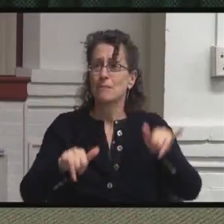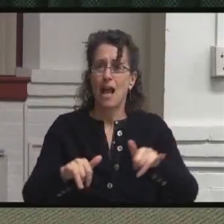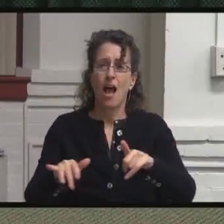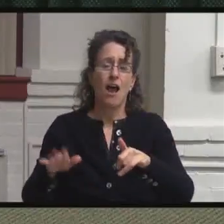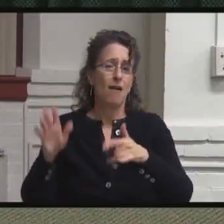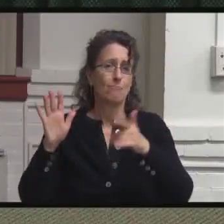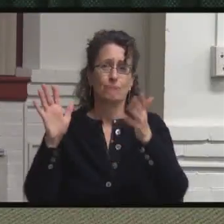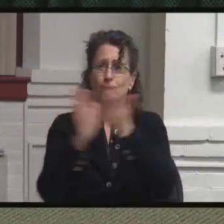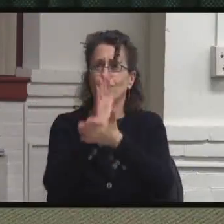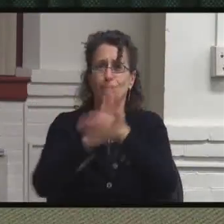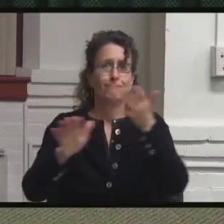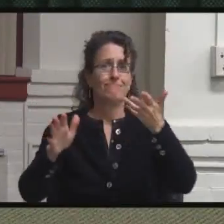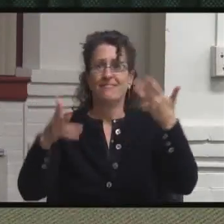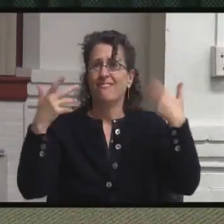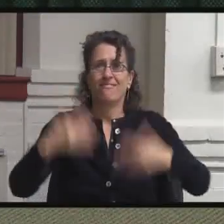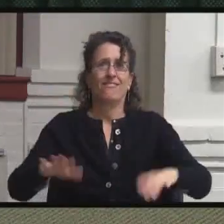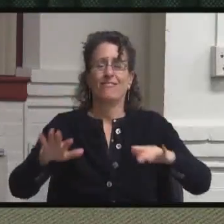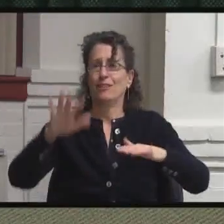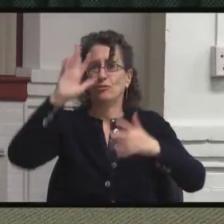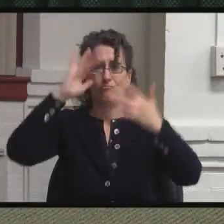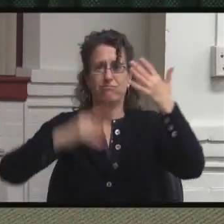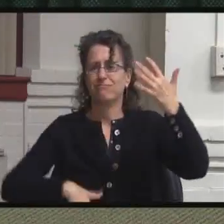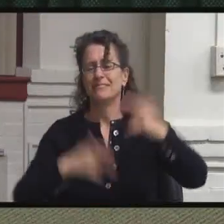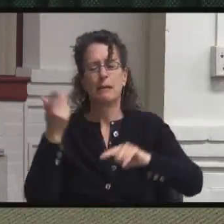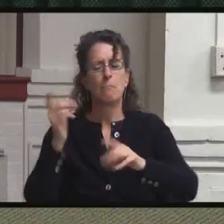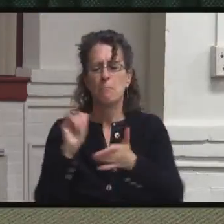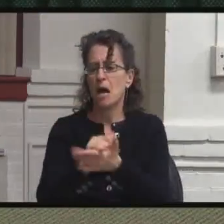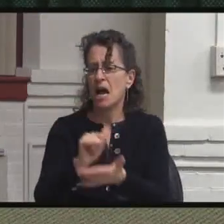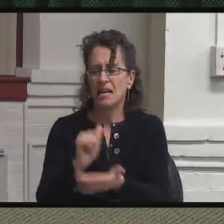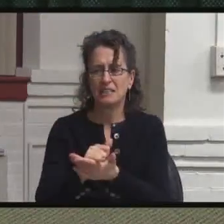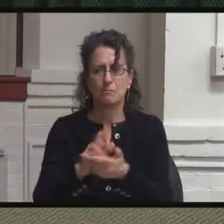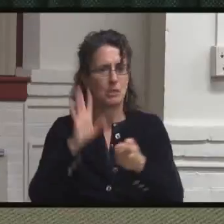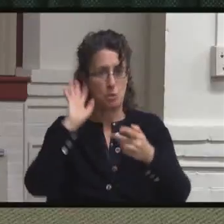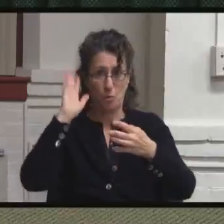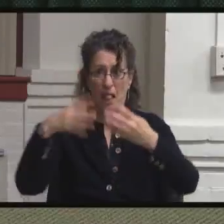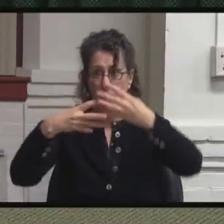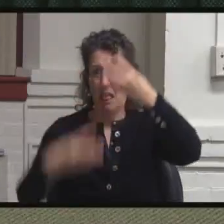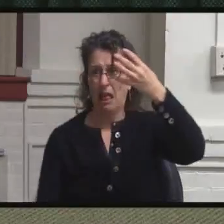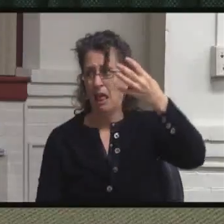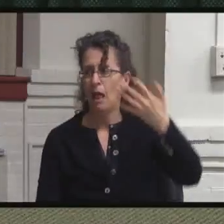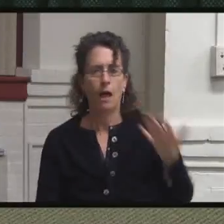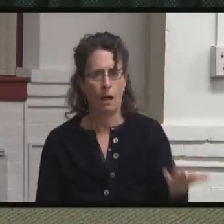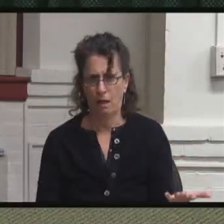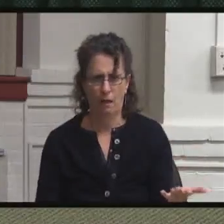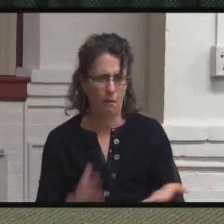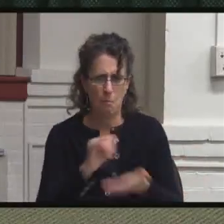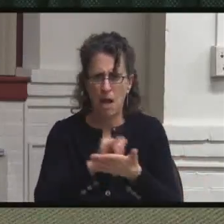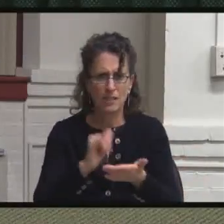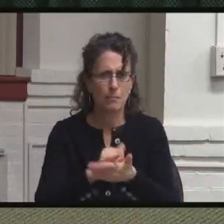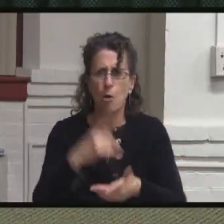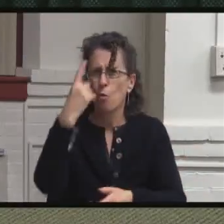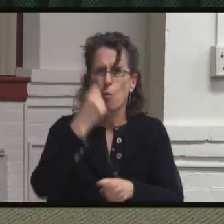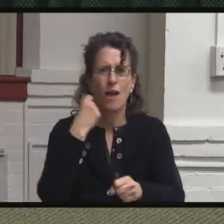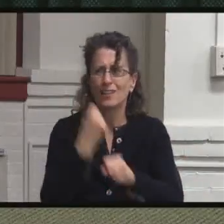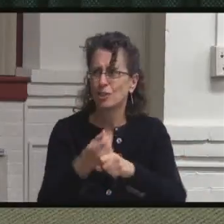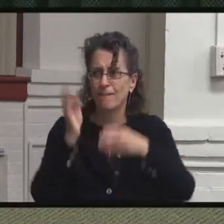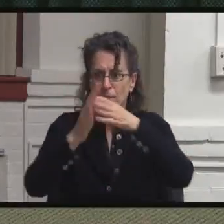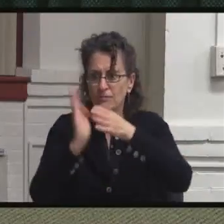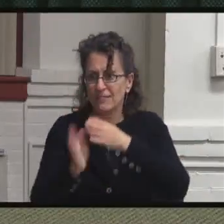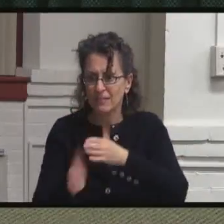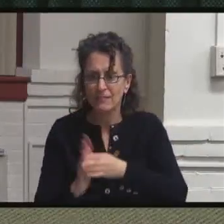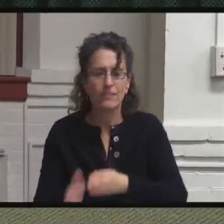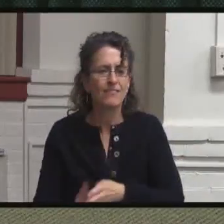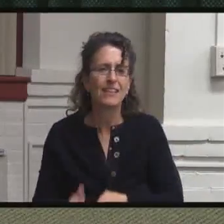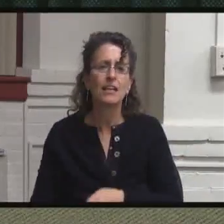that committee for your recommendation, understanding the list will be long and may take the town a while to go through that and really act